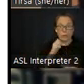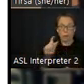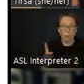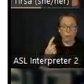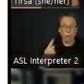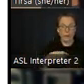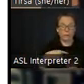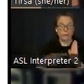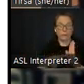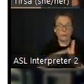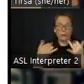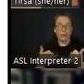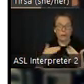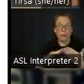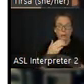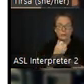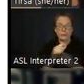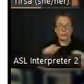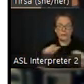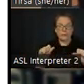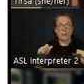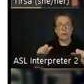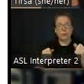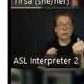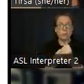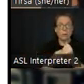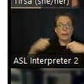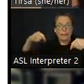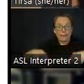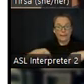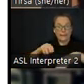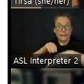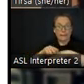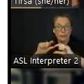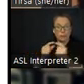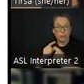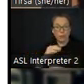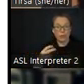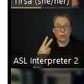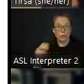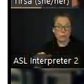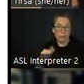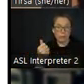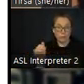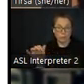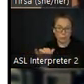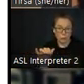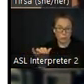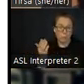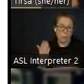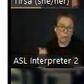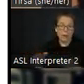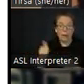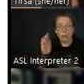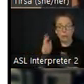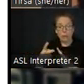now the Community Safety Division hosts this advisory group and also two others. So there may be another entity that is recruiting